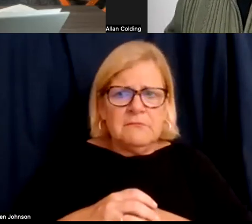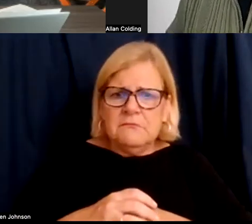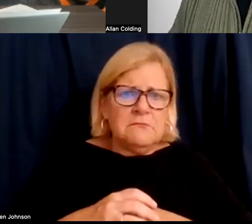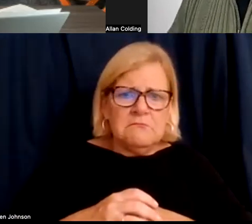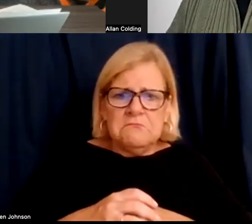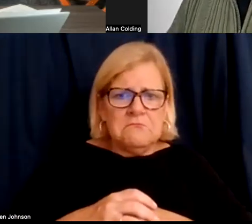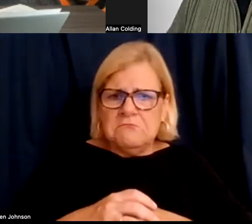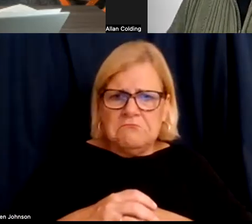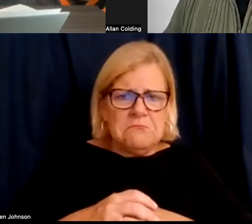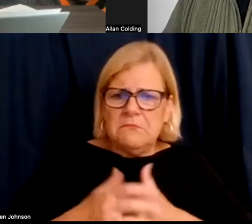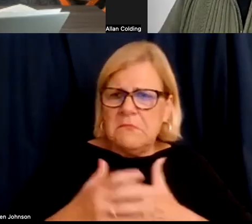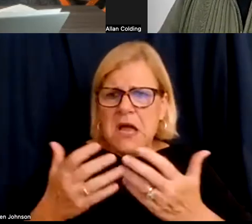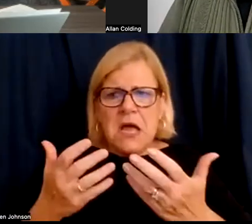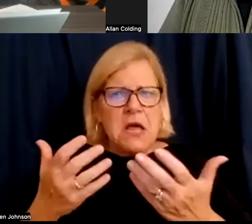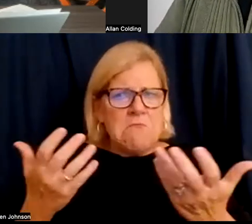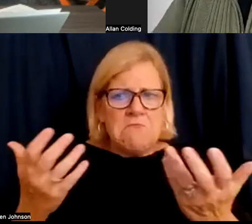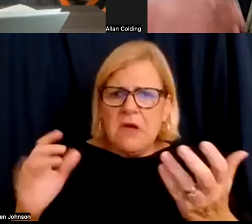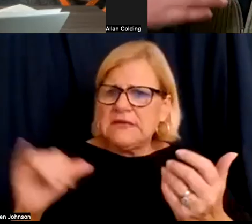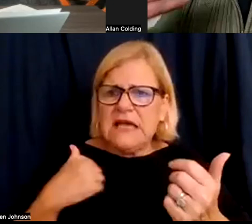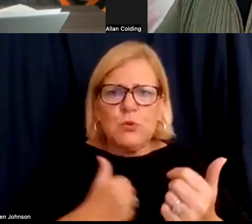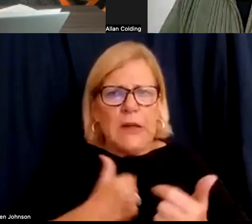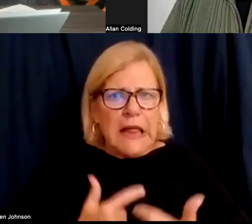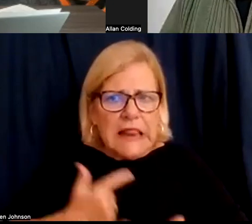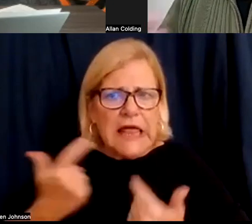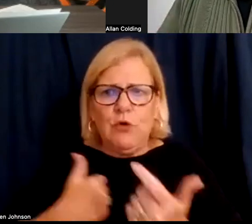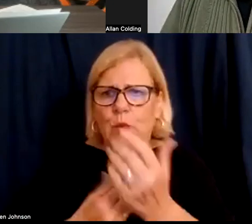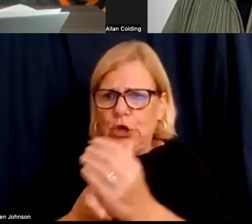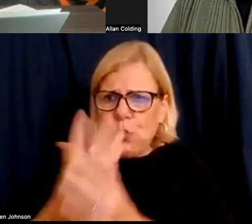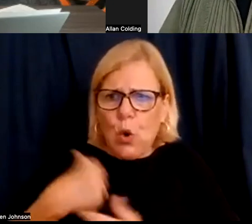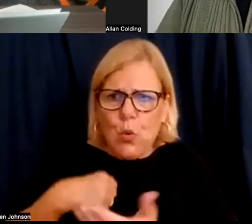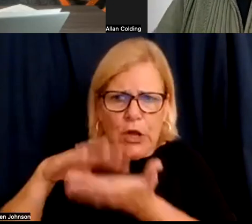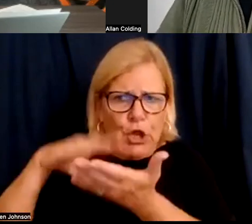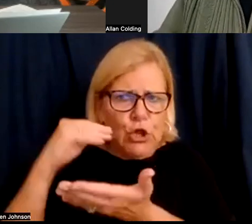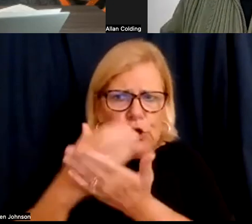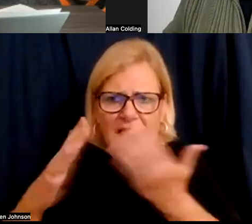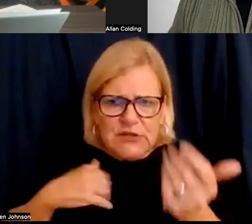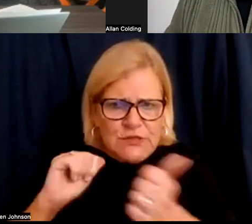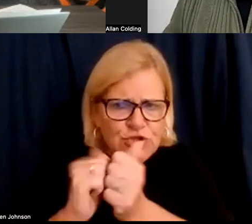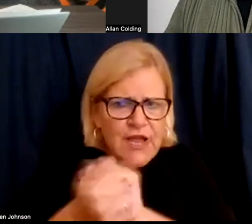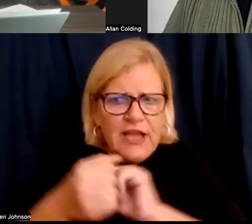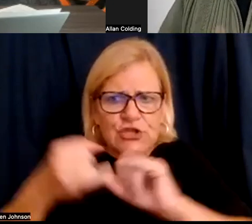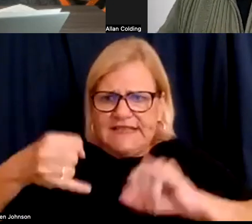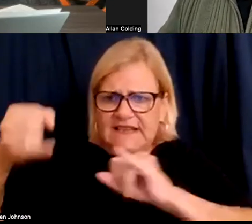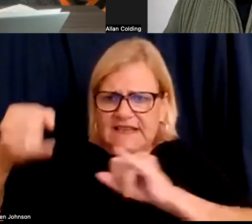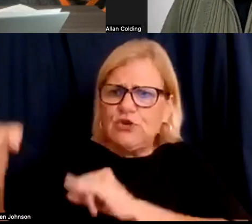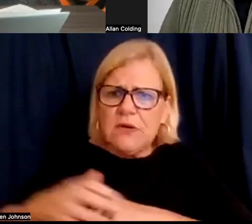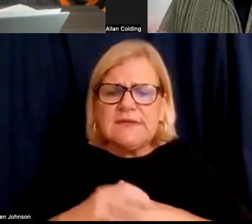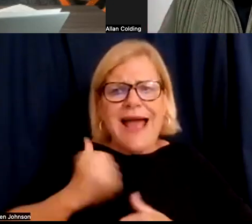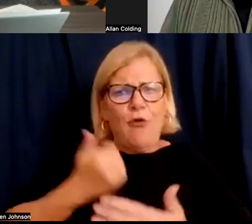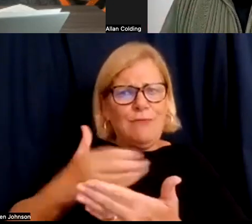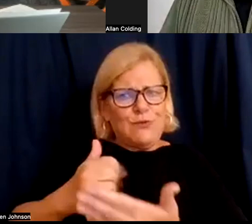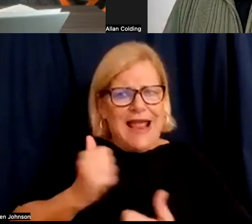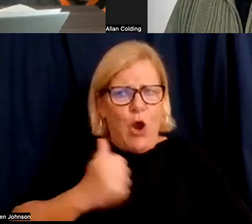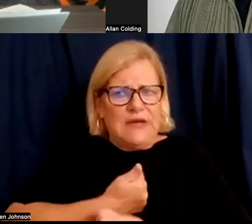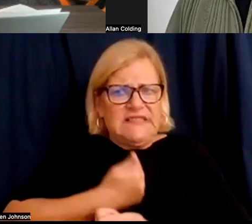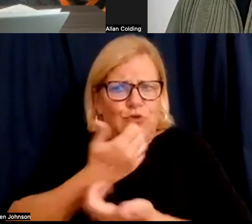it's just as we live and we grow and we learn things and we change as individuals, our music, our